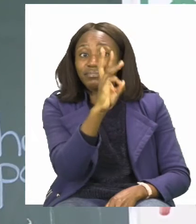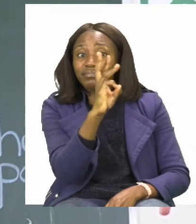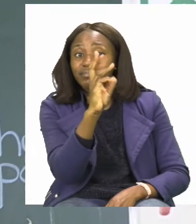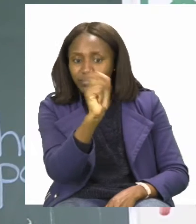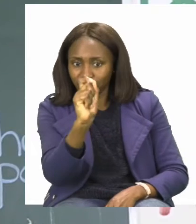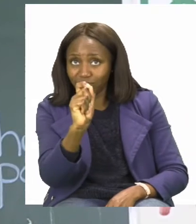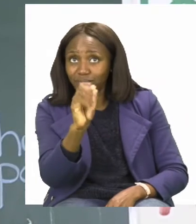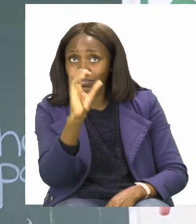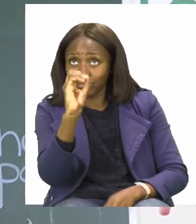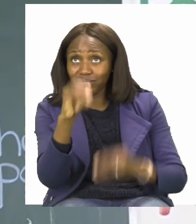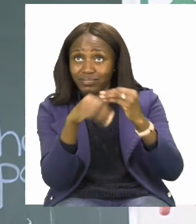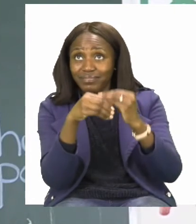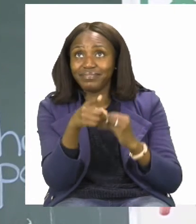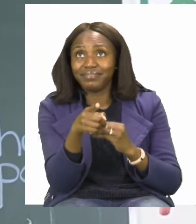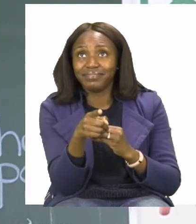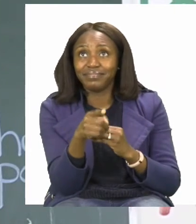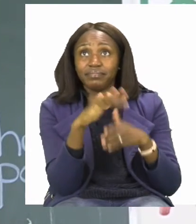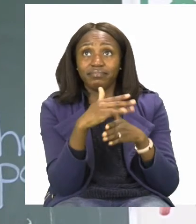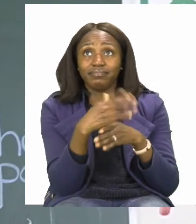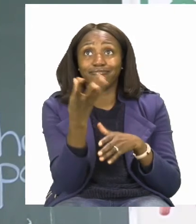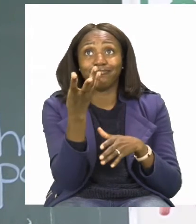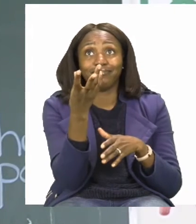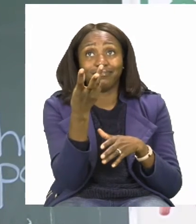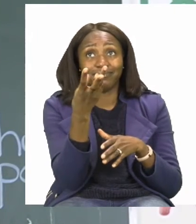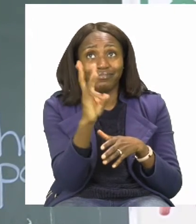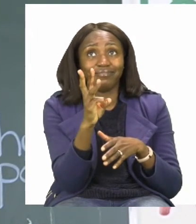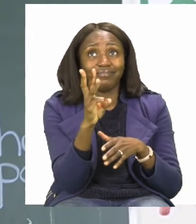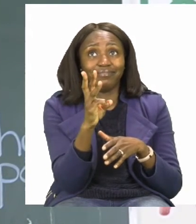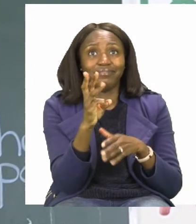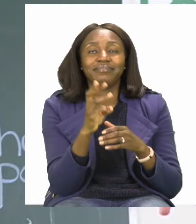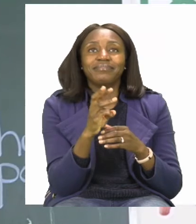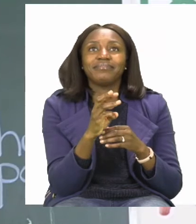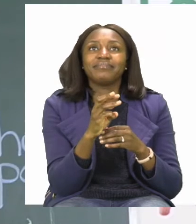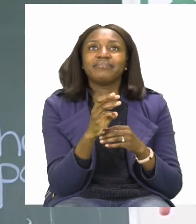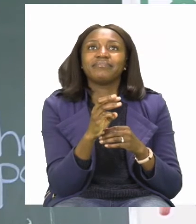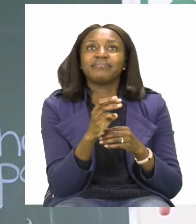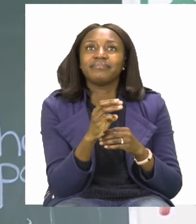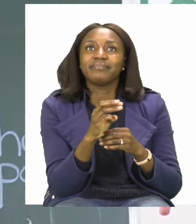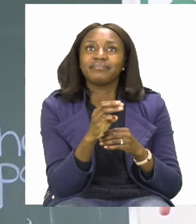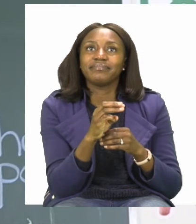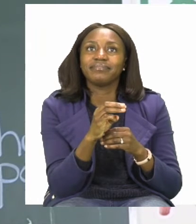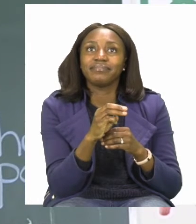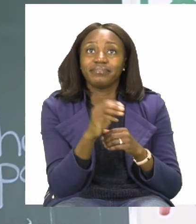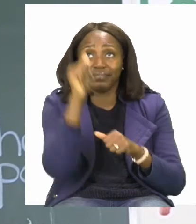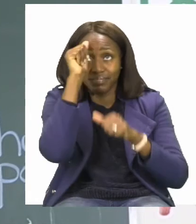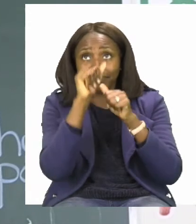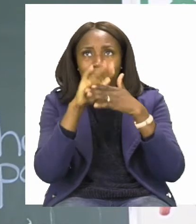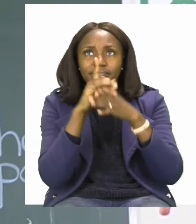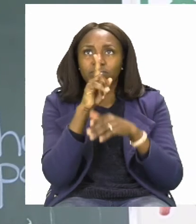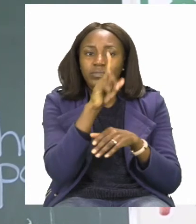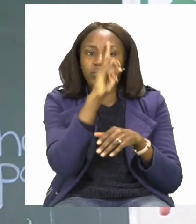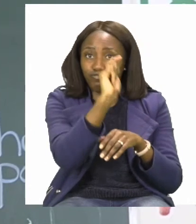going to start writing. And then we follow the same rule. The number after